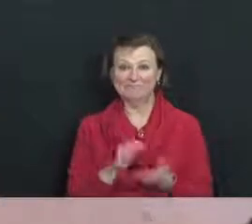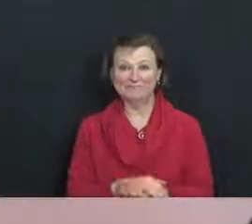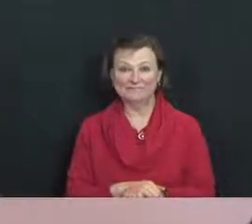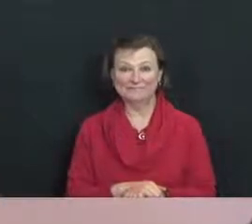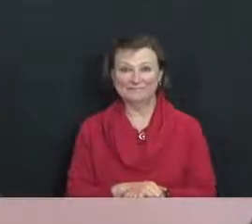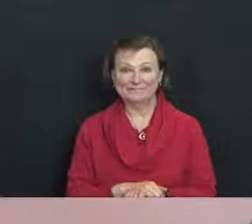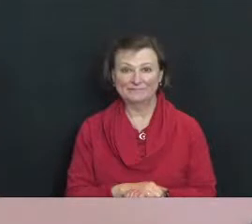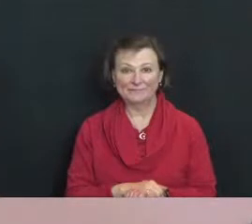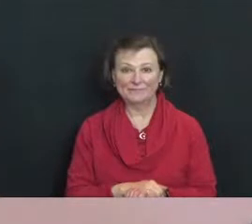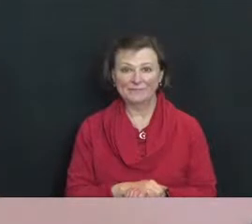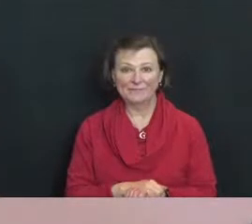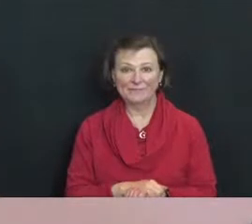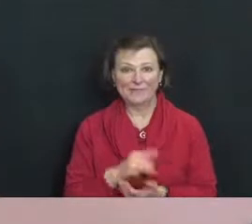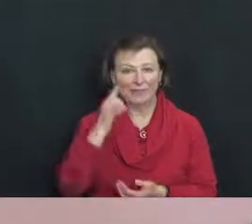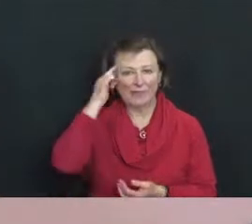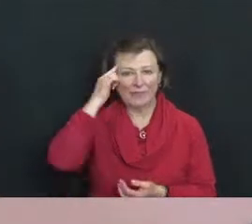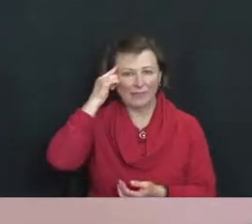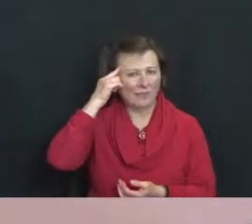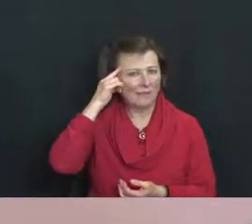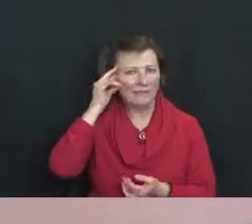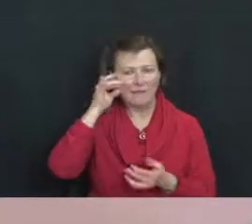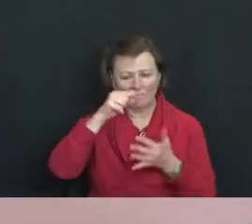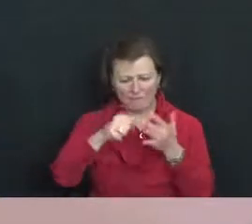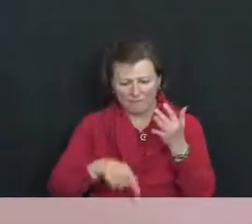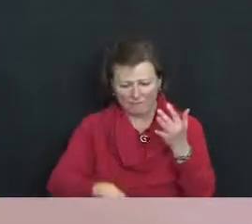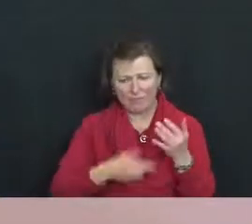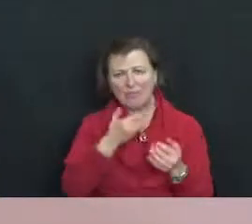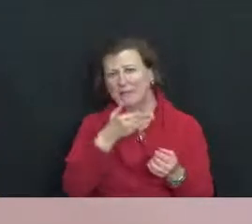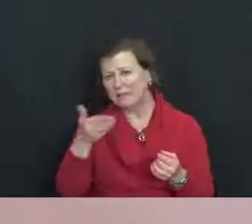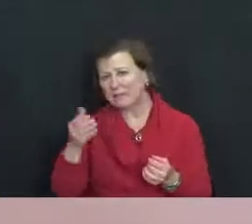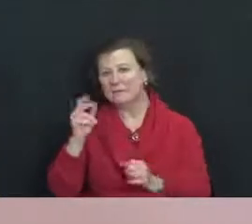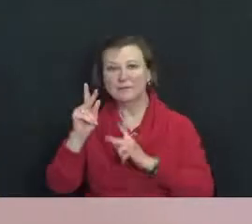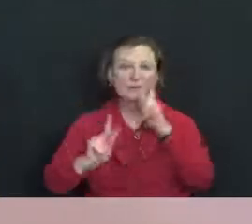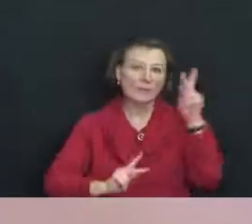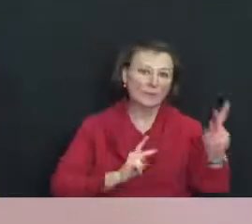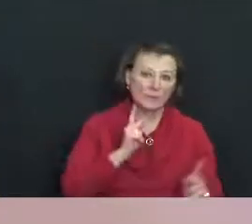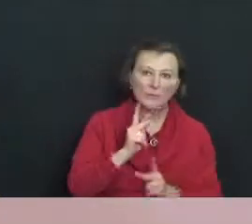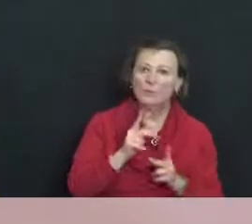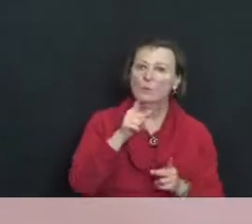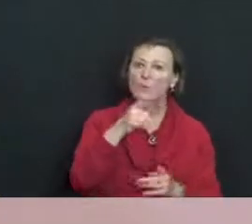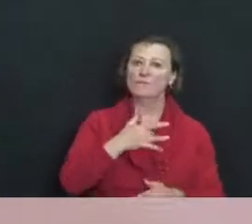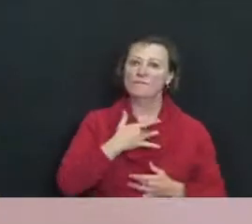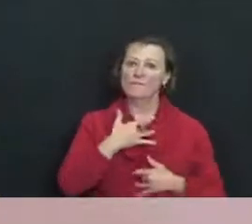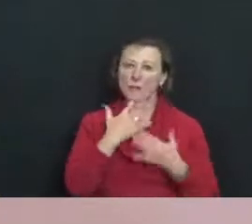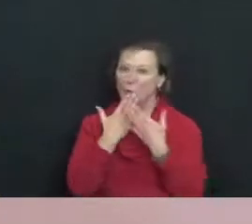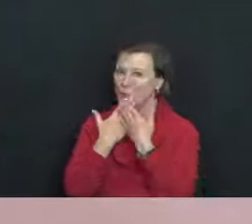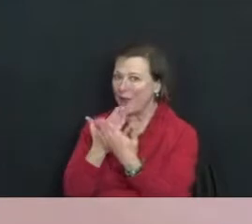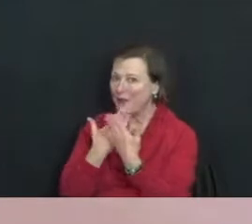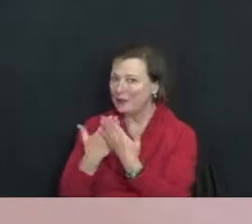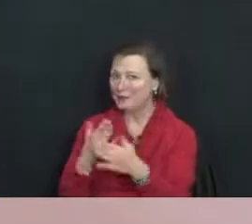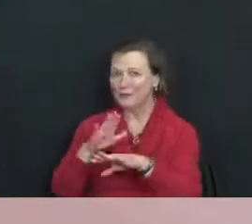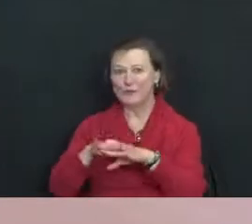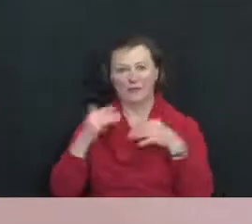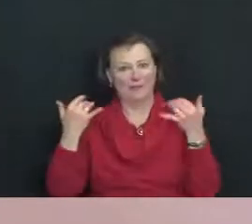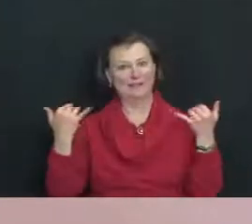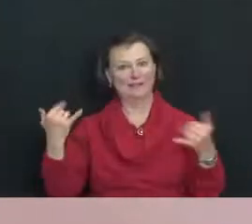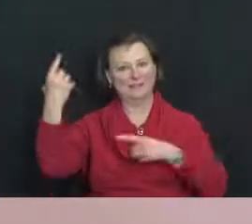Think of all those things, those people for which you feel gratitude on this